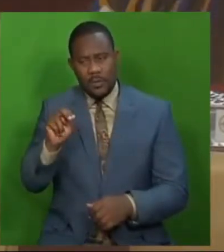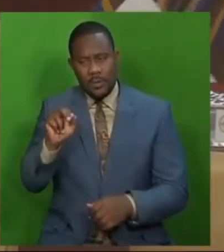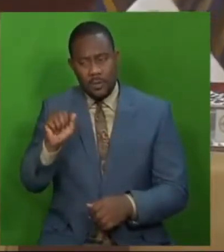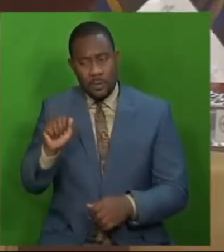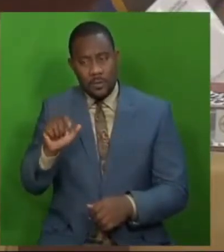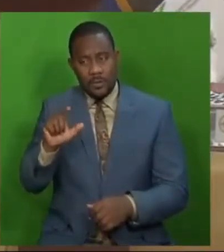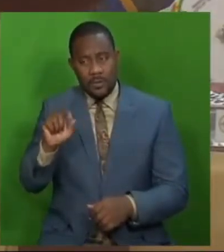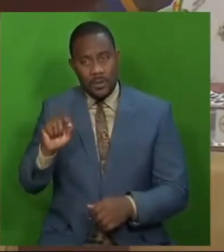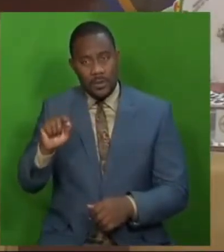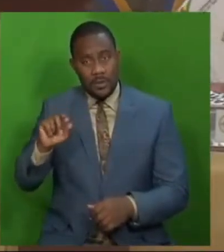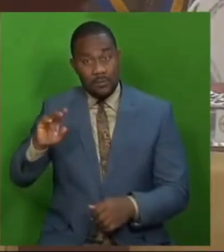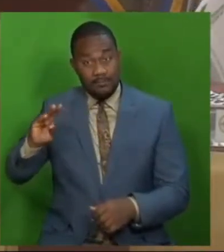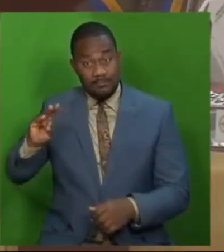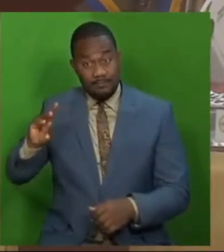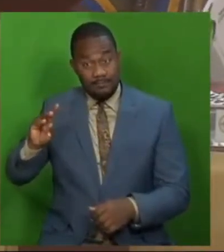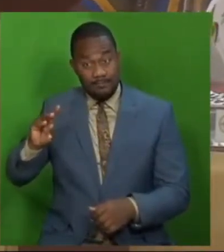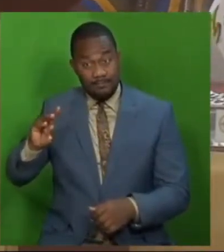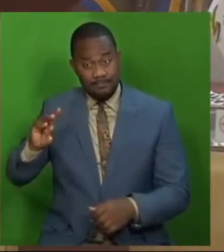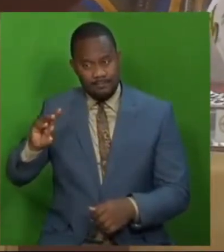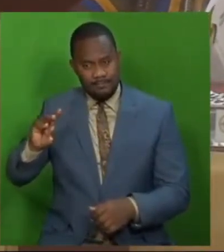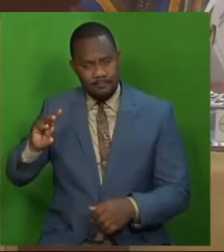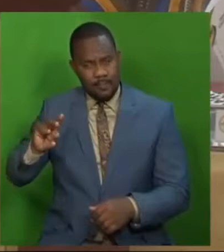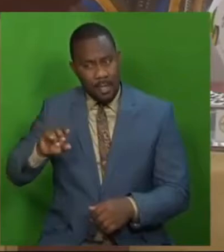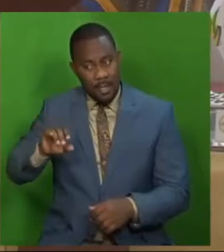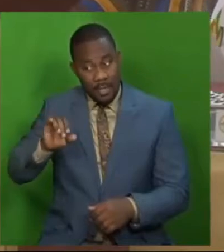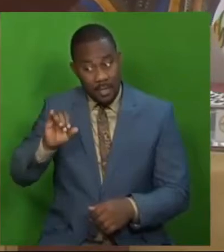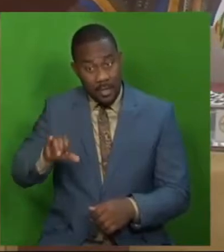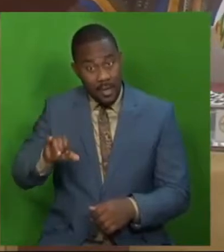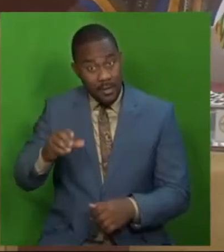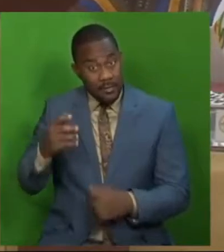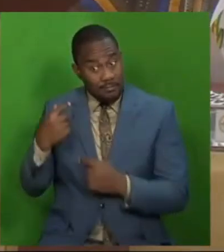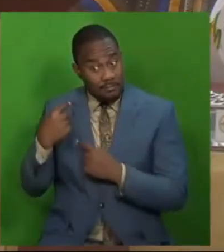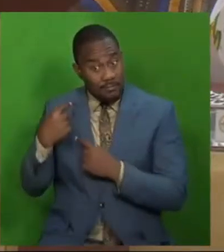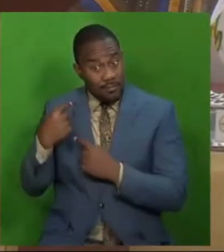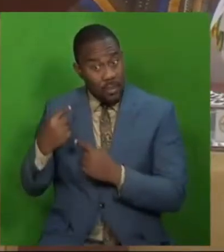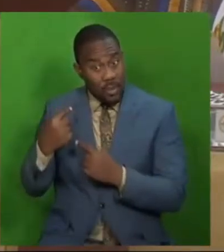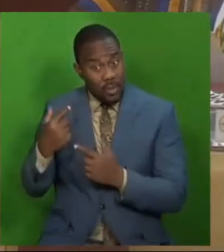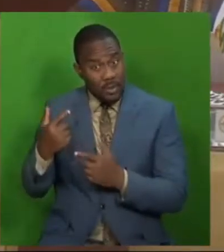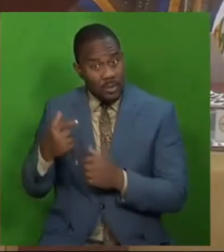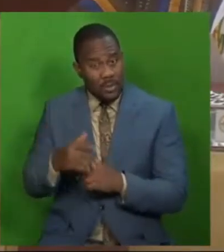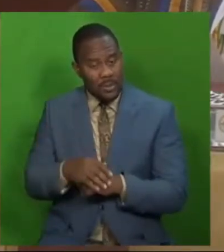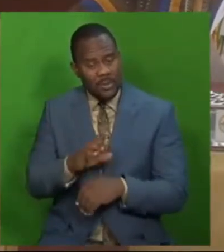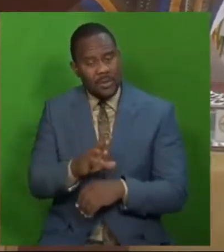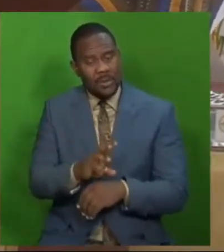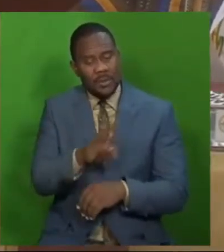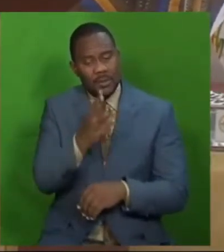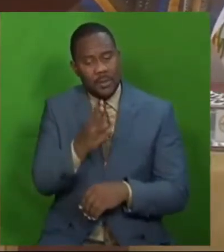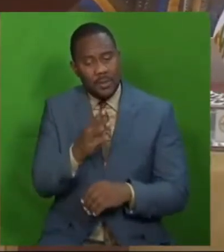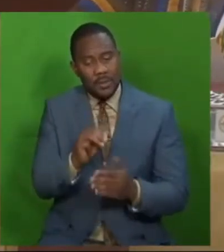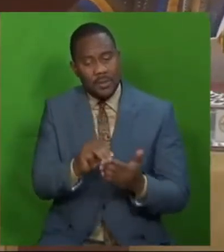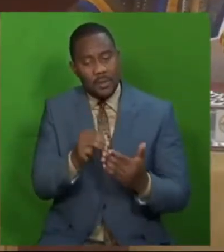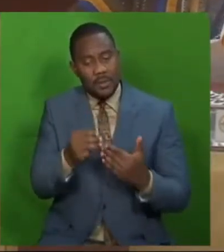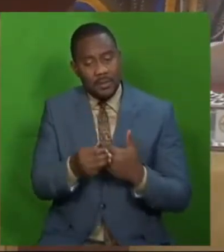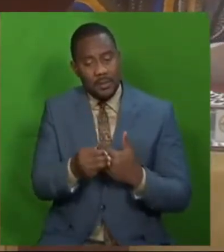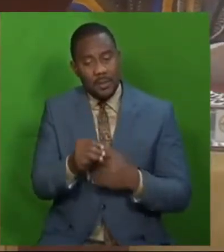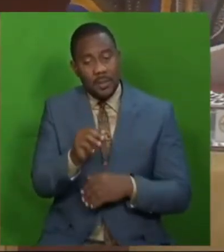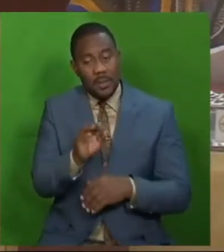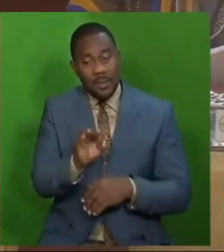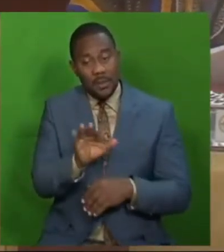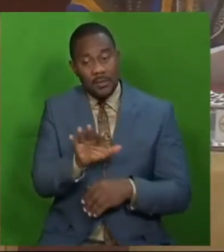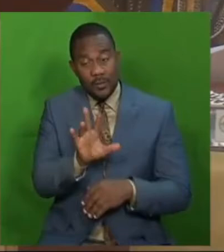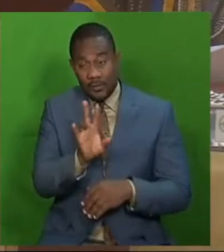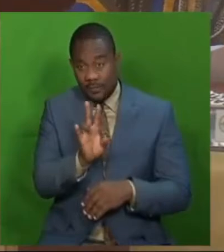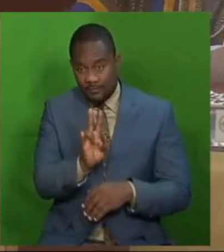that is the debt of our nation from the 6th of March 1957